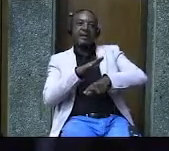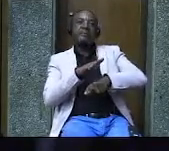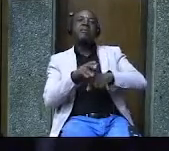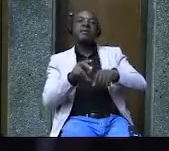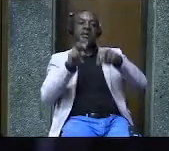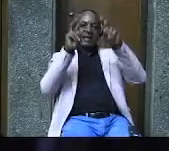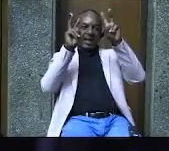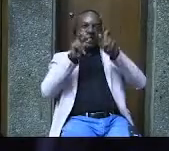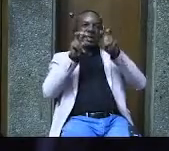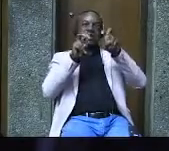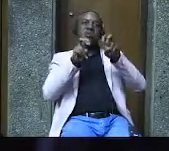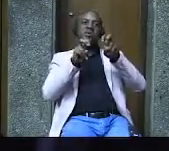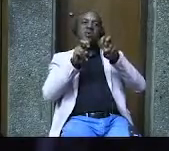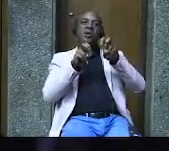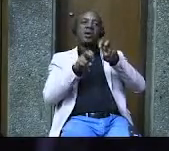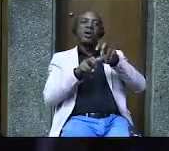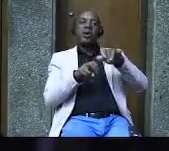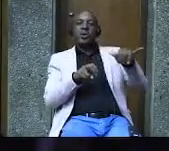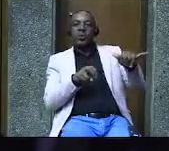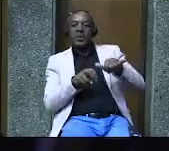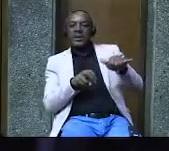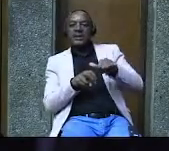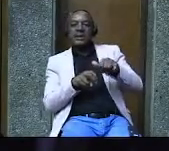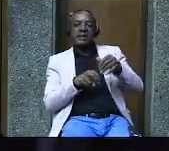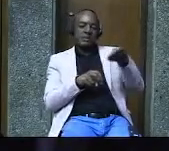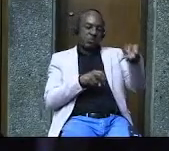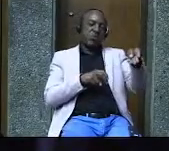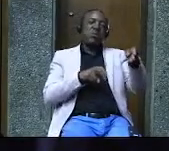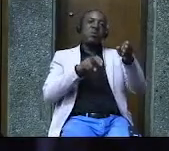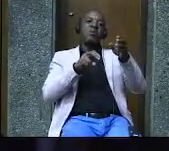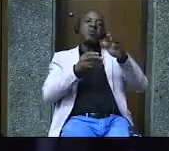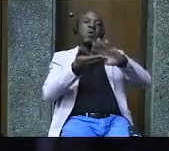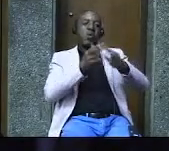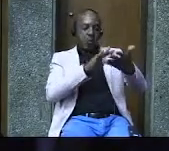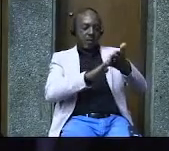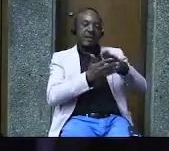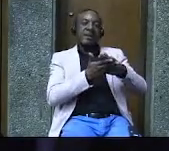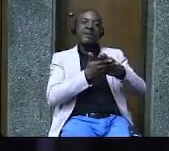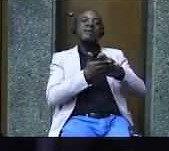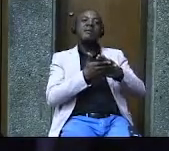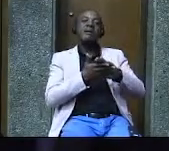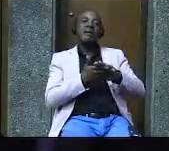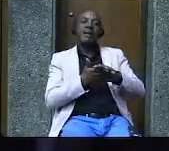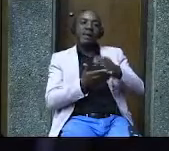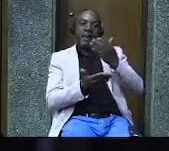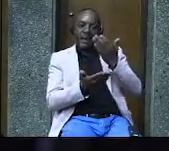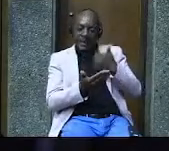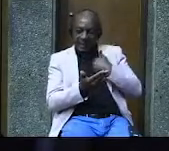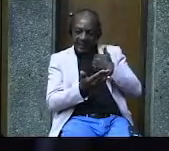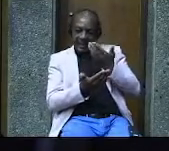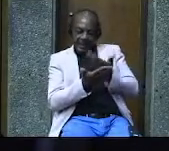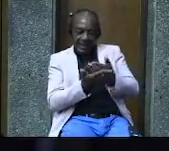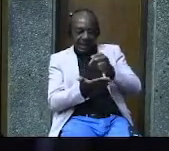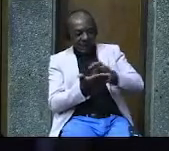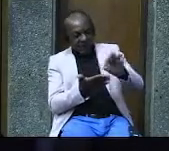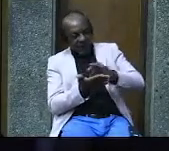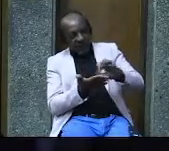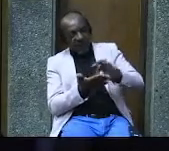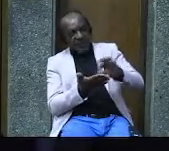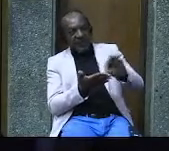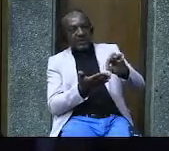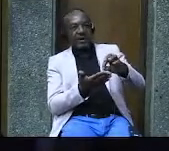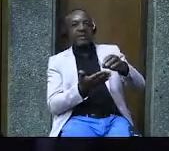Taba etletseng karumitse ya rona ya hore diganga di faile ha re di kolomaka re di occupy re